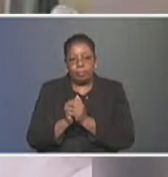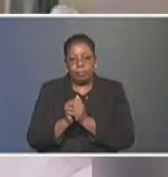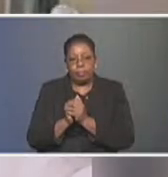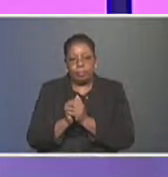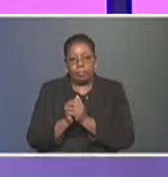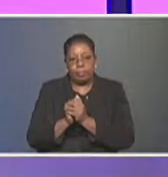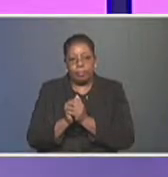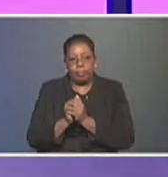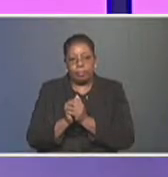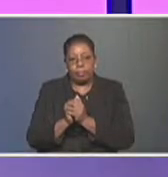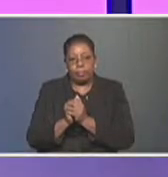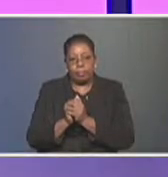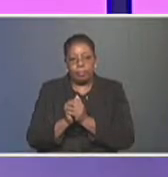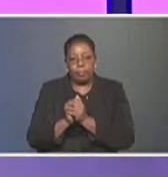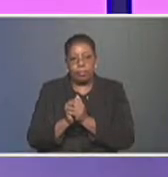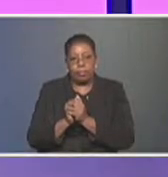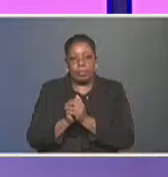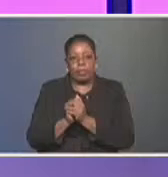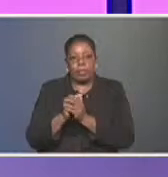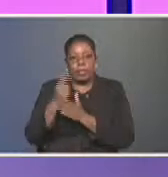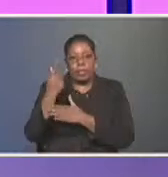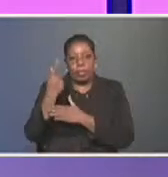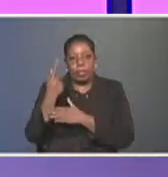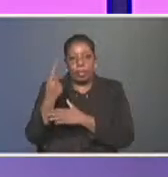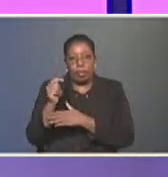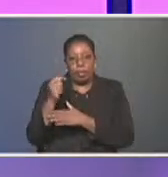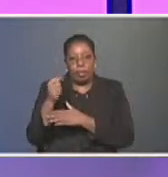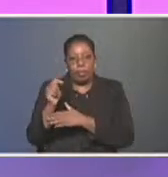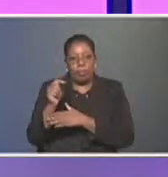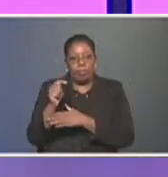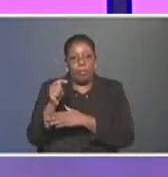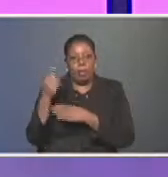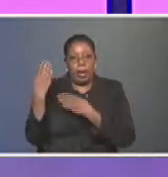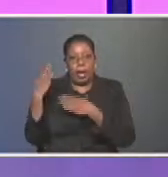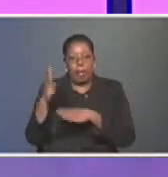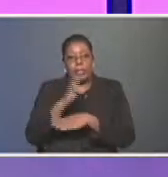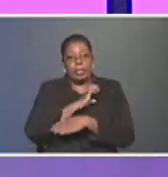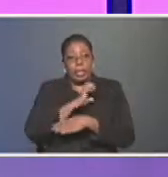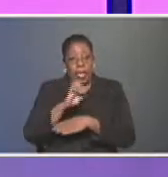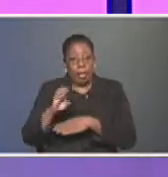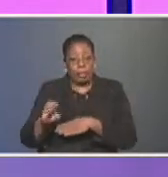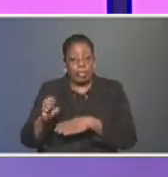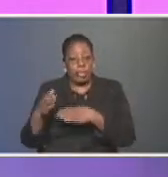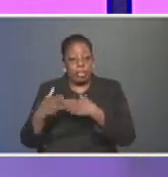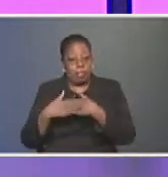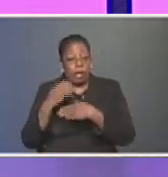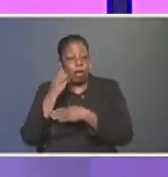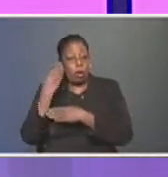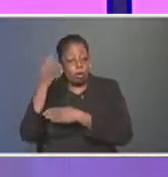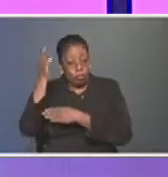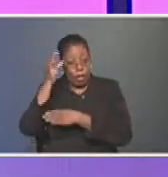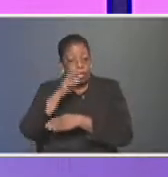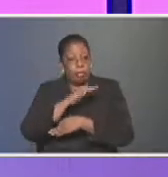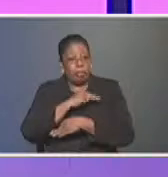diplomatic staff of the Bahamas Embassy in Haiti are back home. As Foreign Affairs Minister, the Honorable Fred Mitchell told our news team